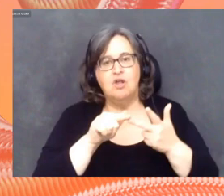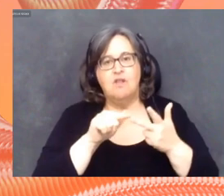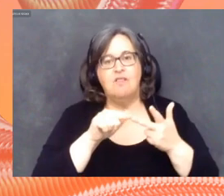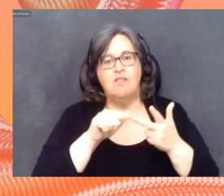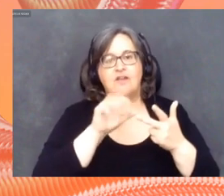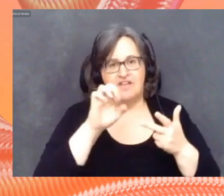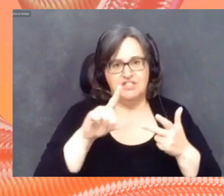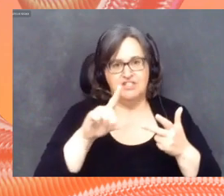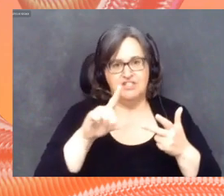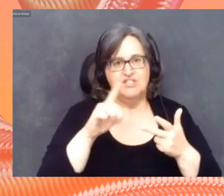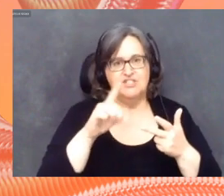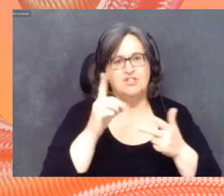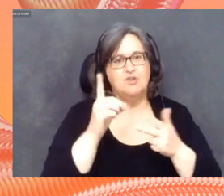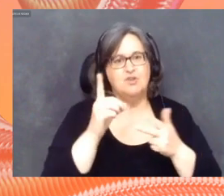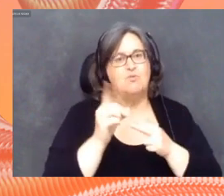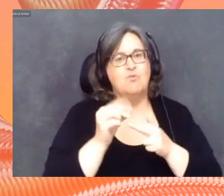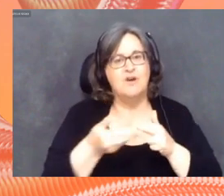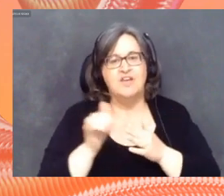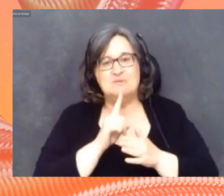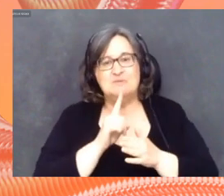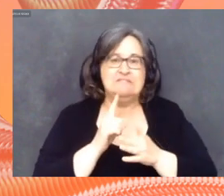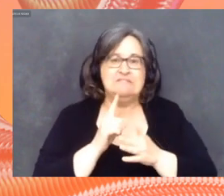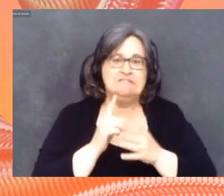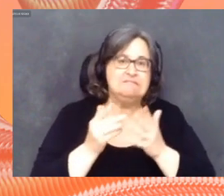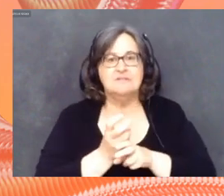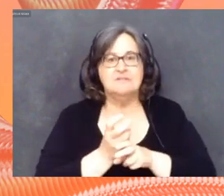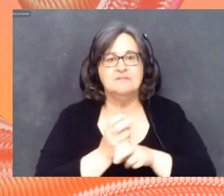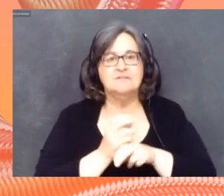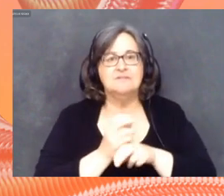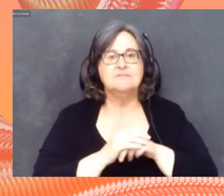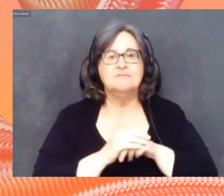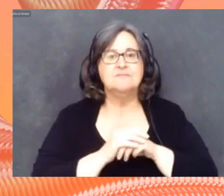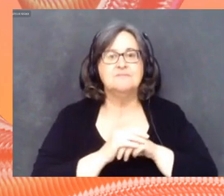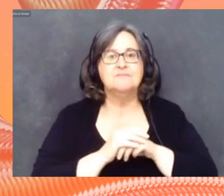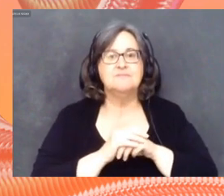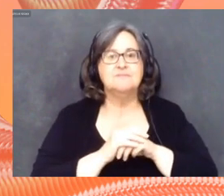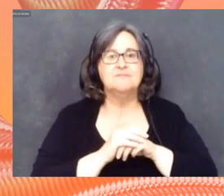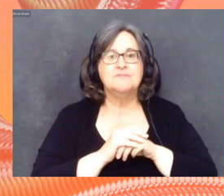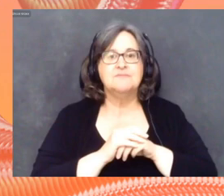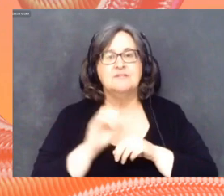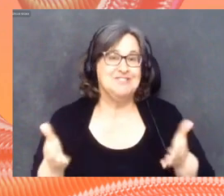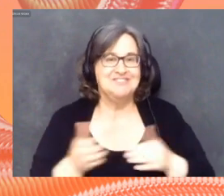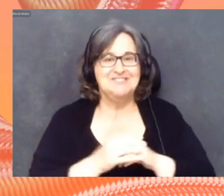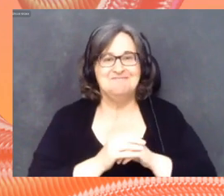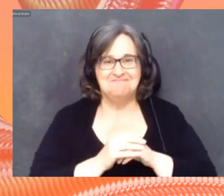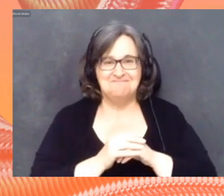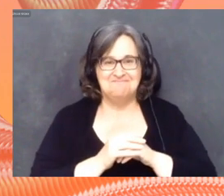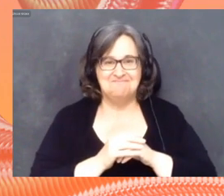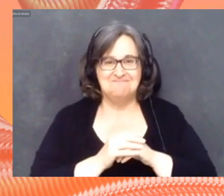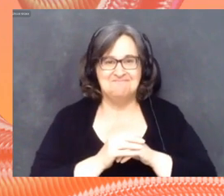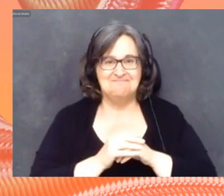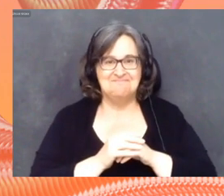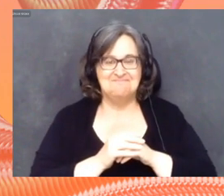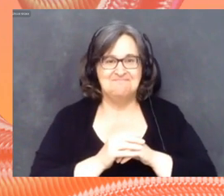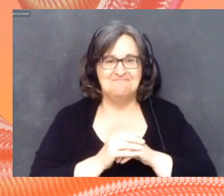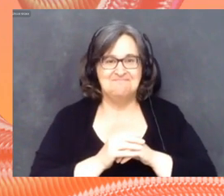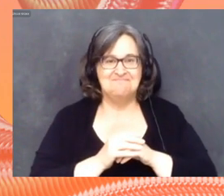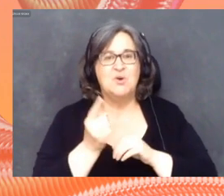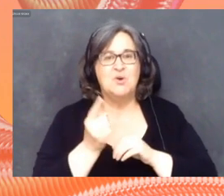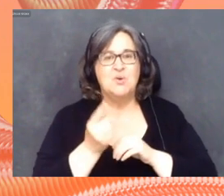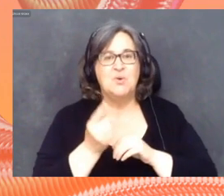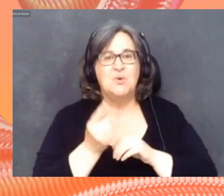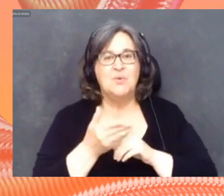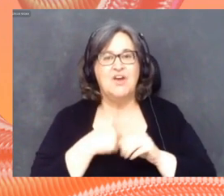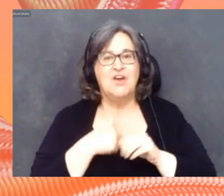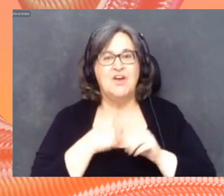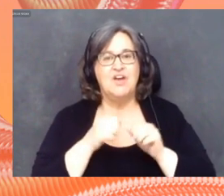kind of a sharp pivot maybe, but Sag is in the house. So, but one of the things I keep thinking about